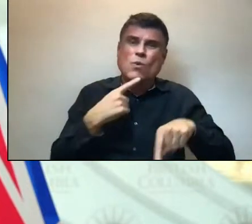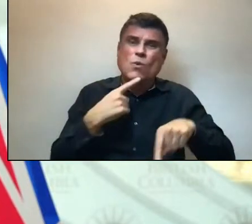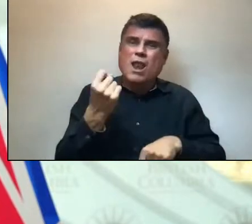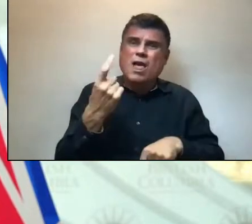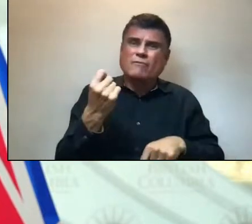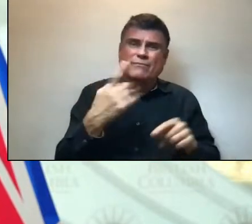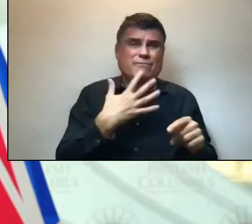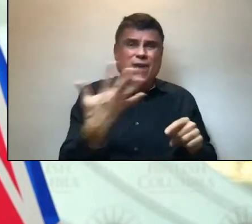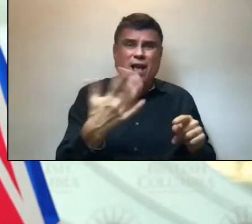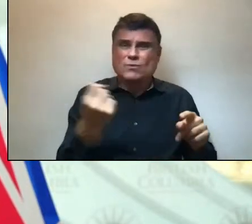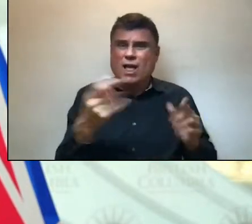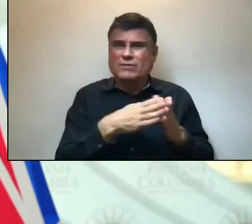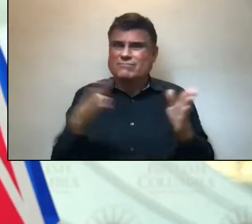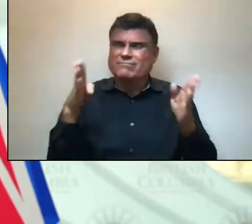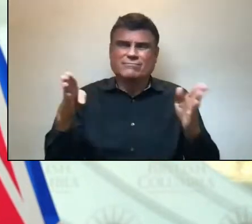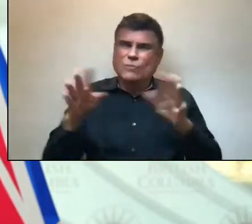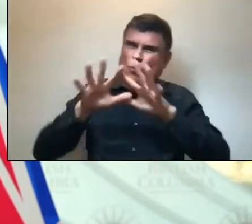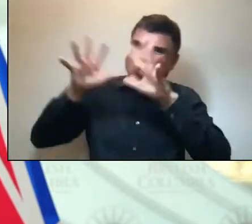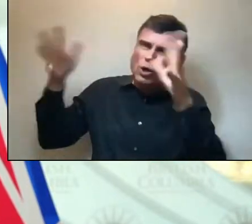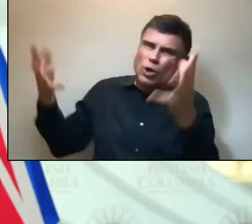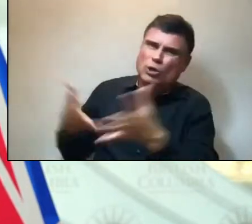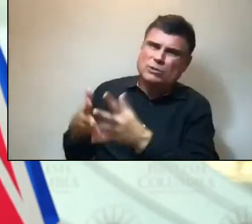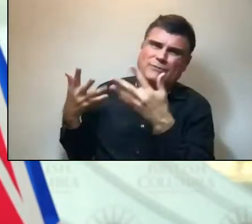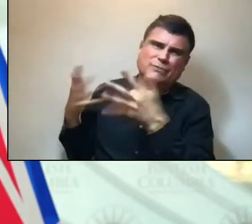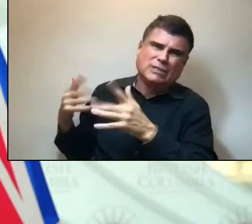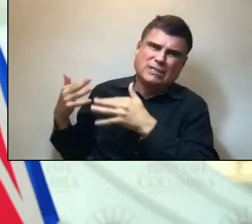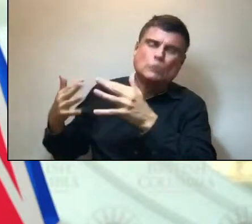but we need you to get registered. That's